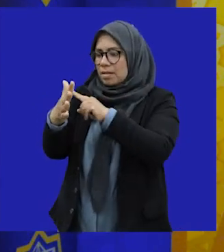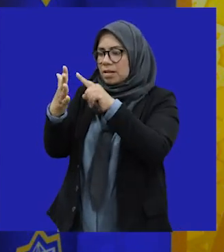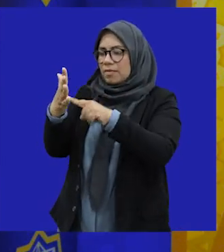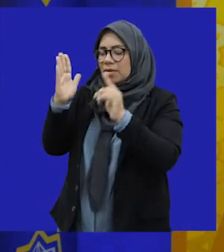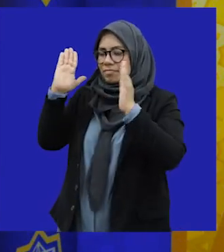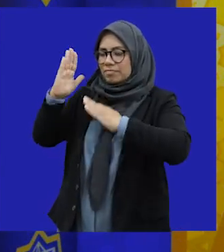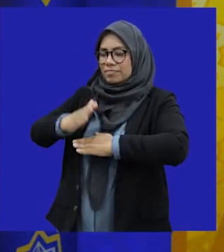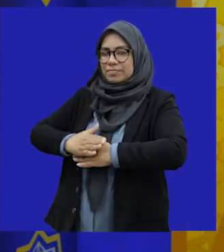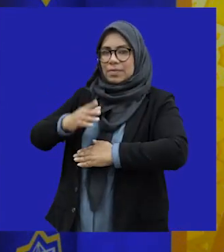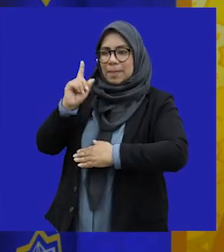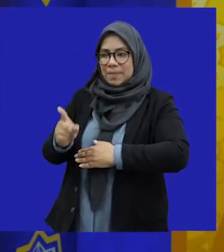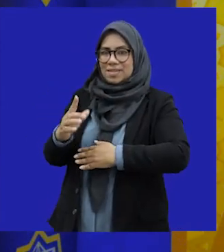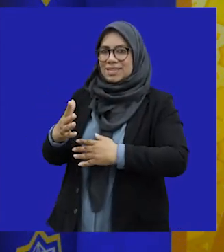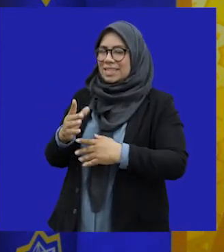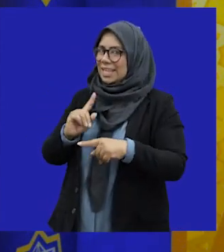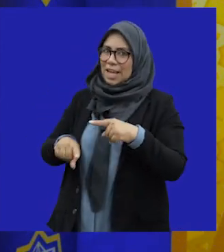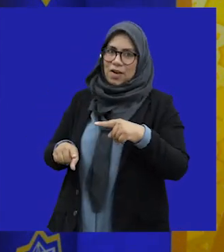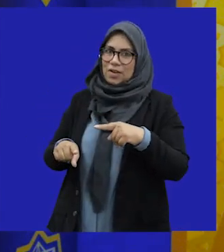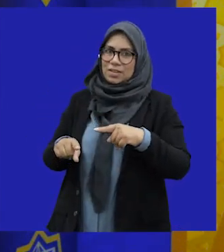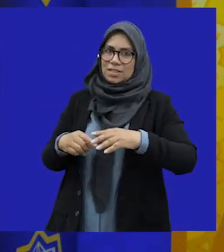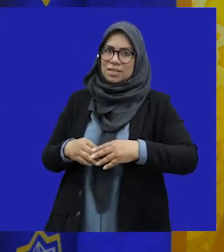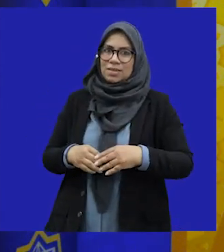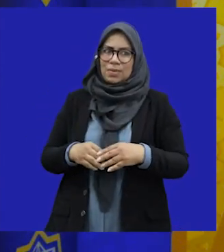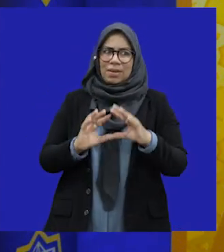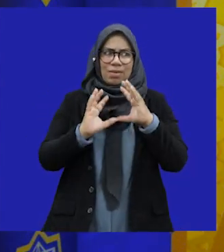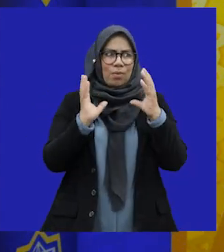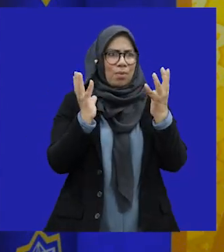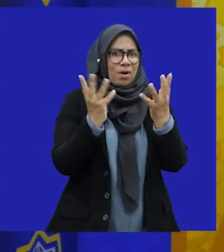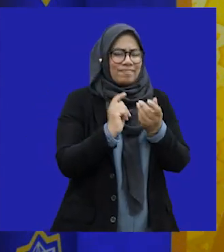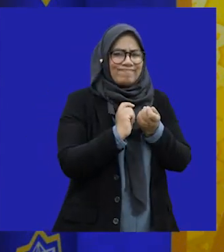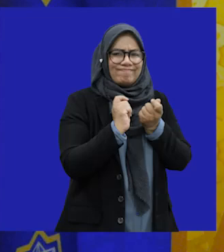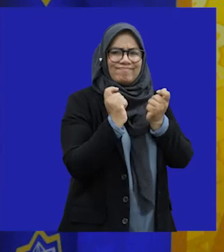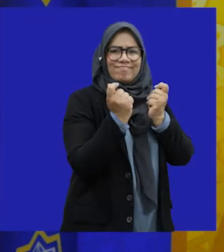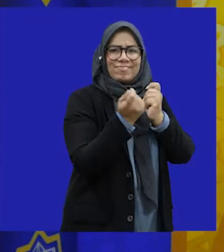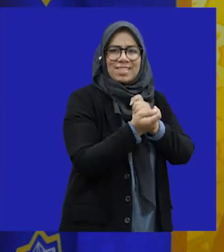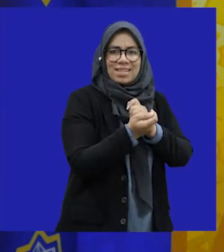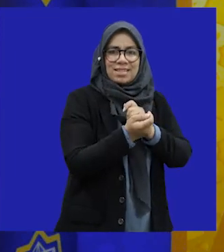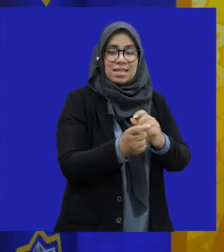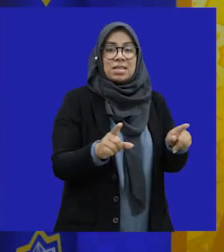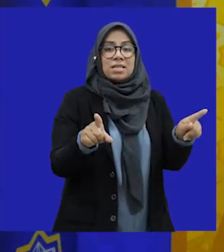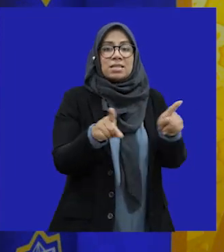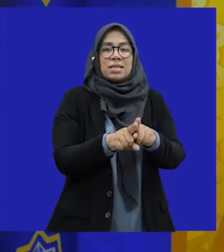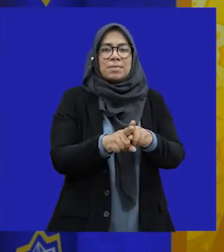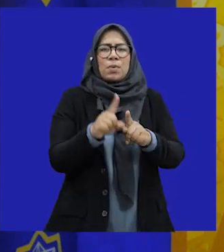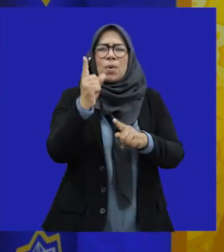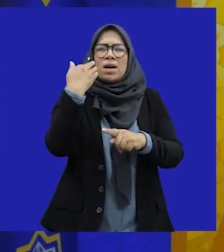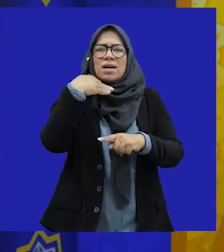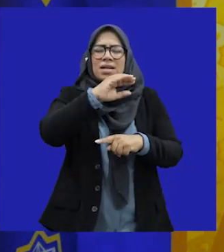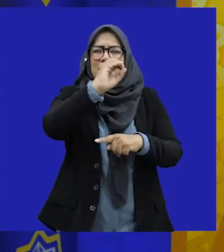concentration, or we cannot give our 100% in praying by